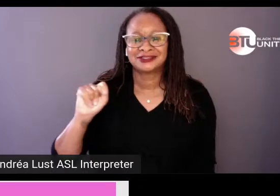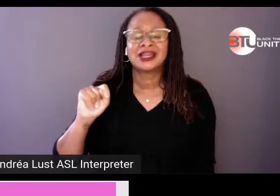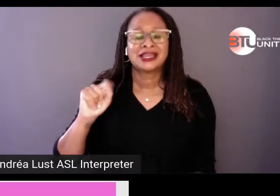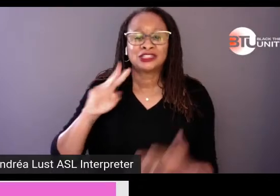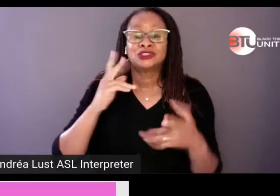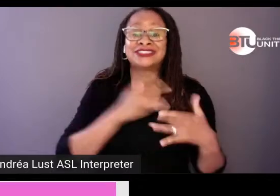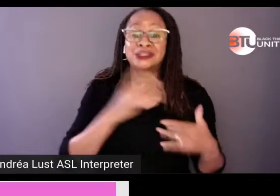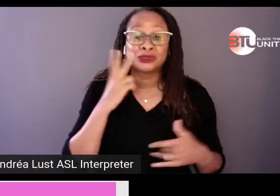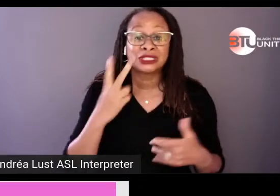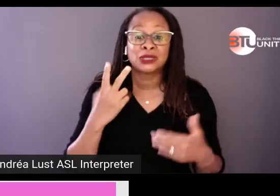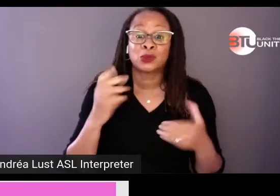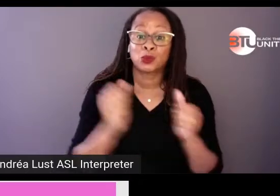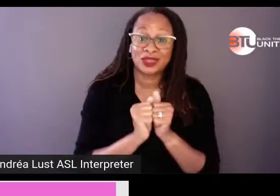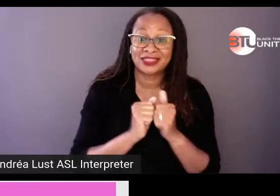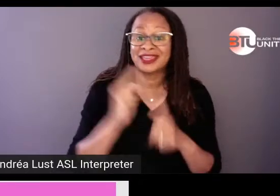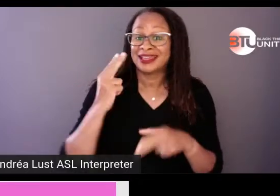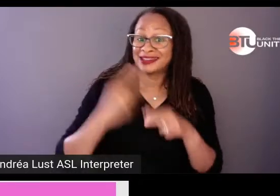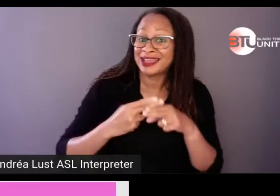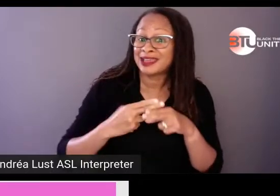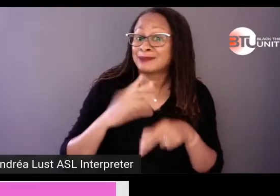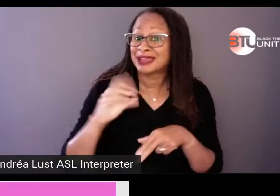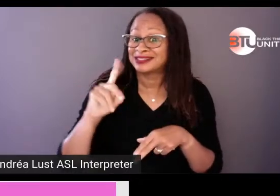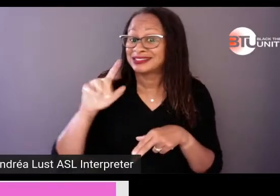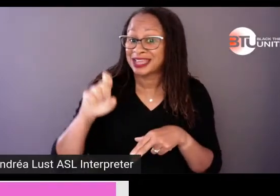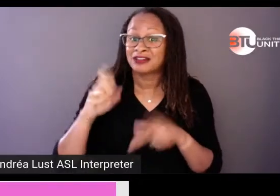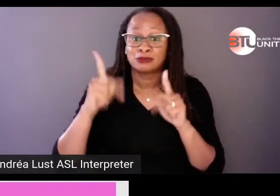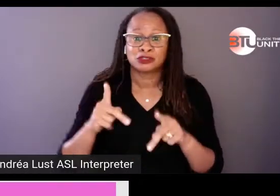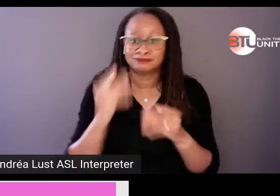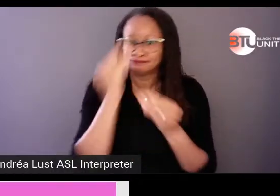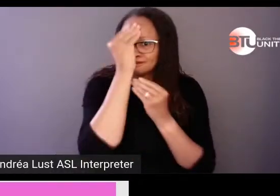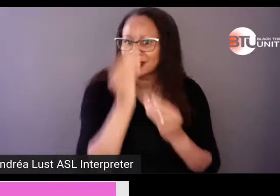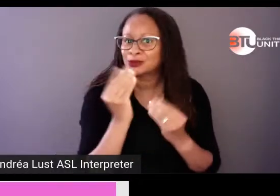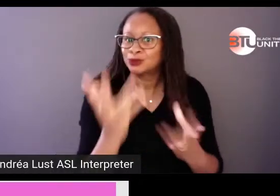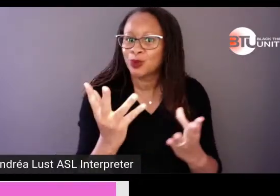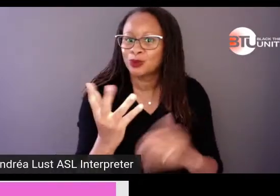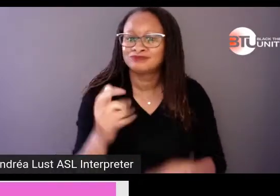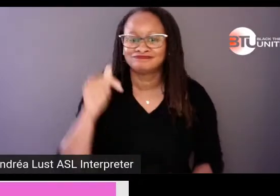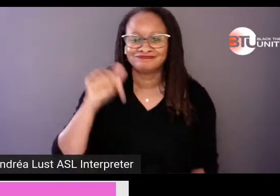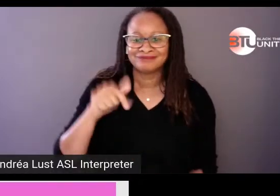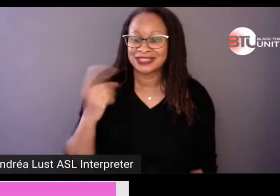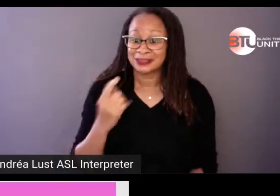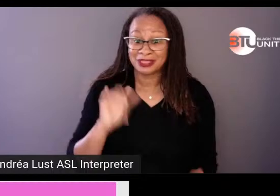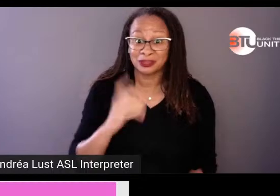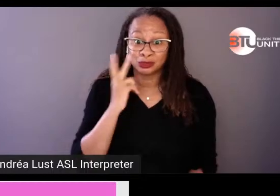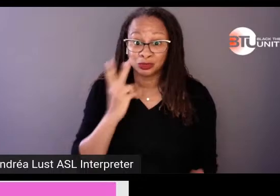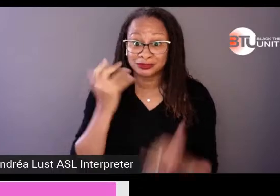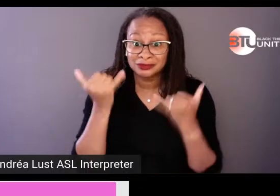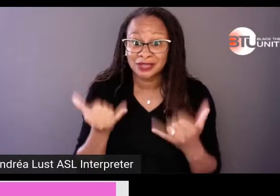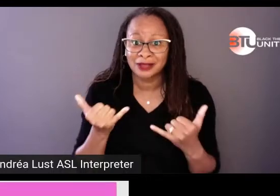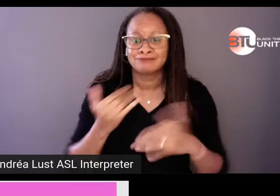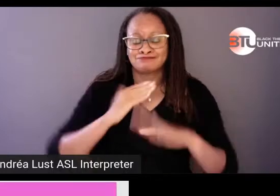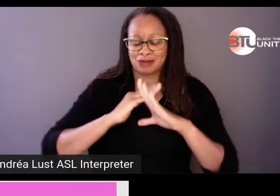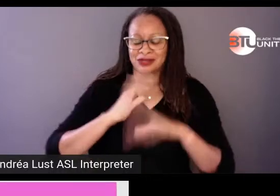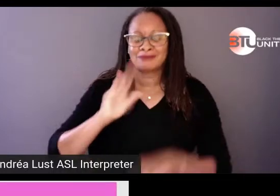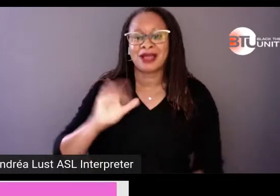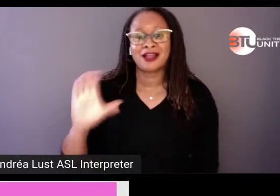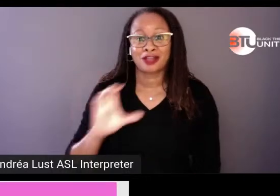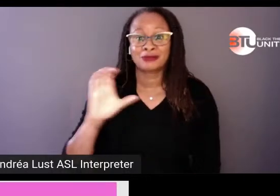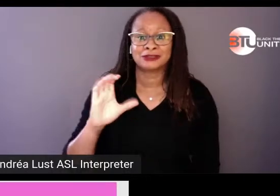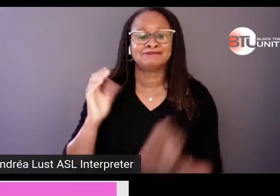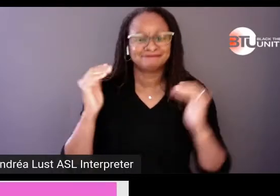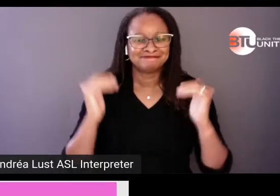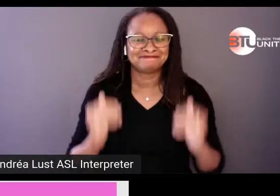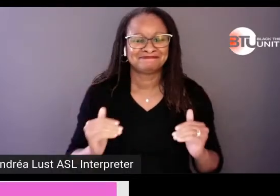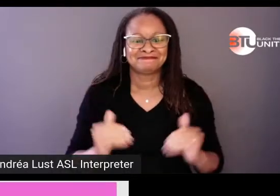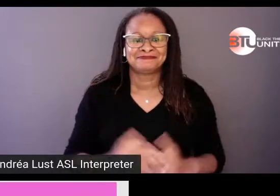something. That's really just a notice that that something that you're looking at is protected by copyright. We can go to the next